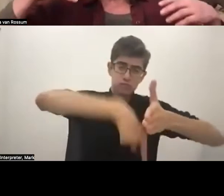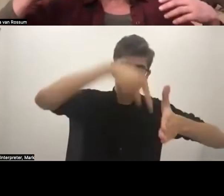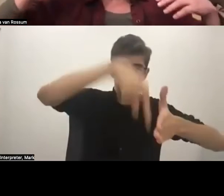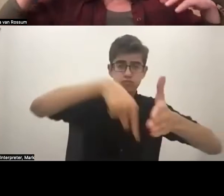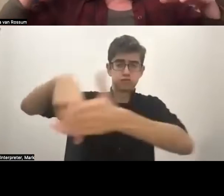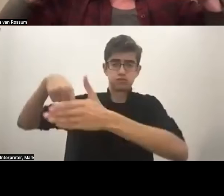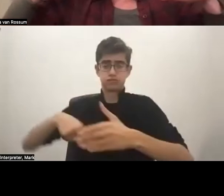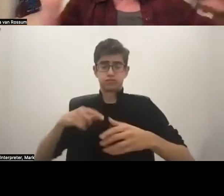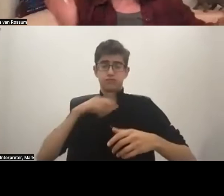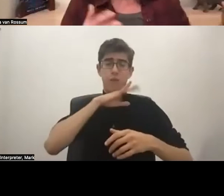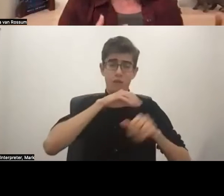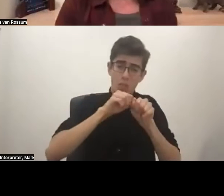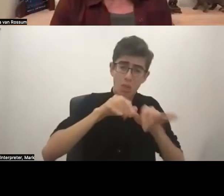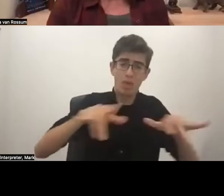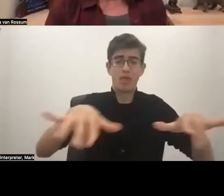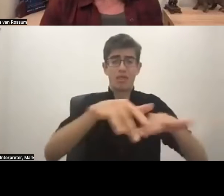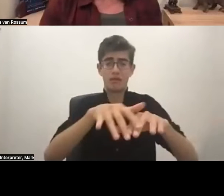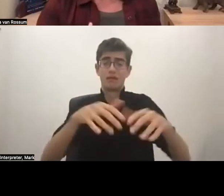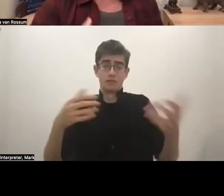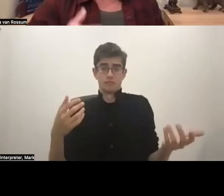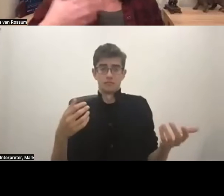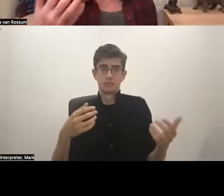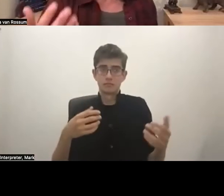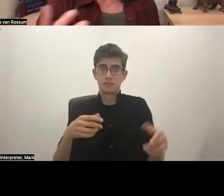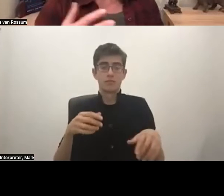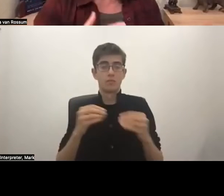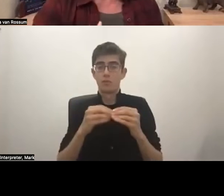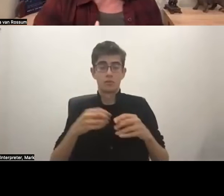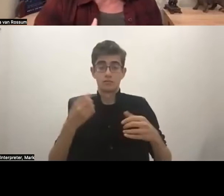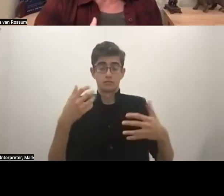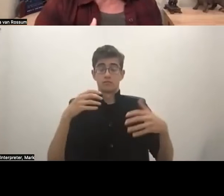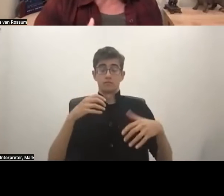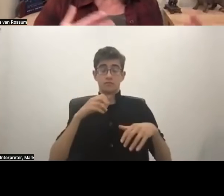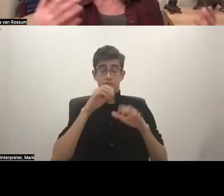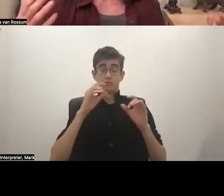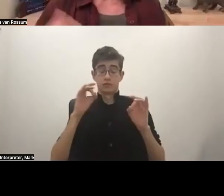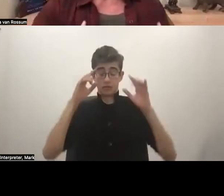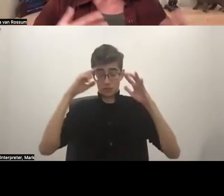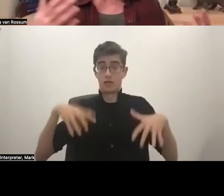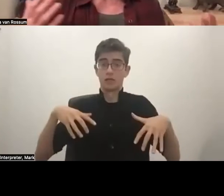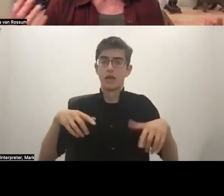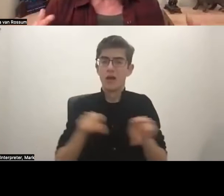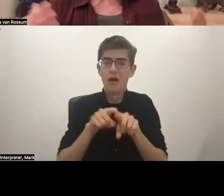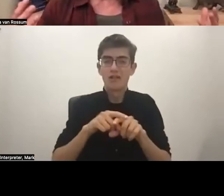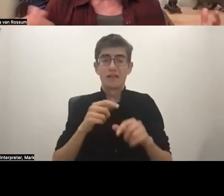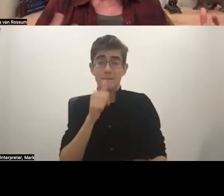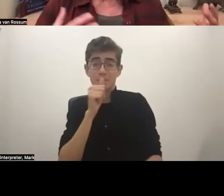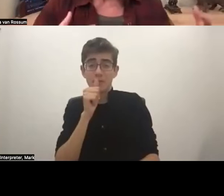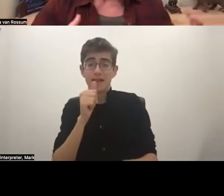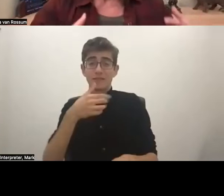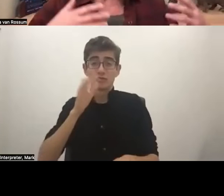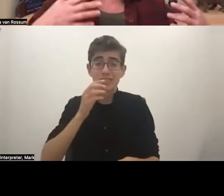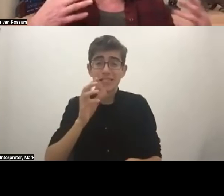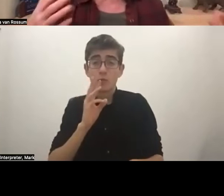it removed the obligation for the frackers to notify those on private drinking water wells that their private drinking water had